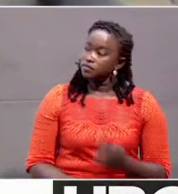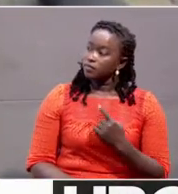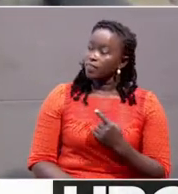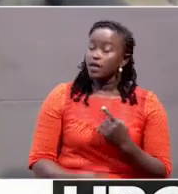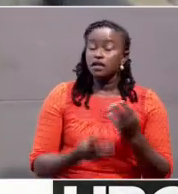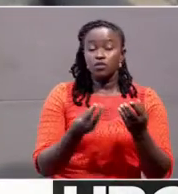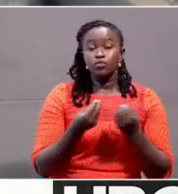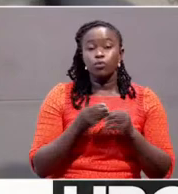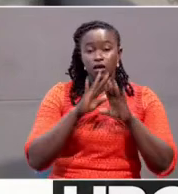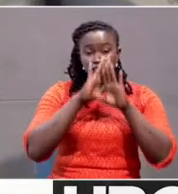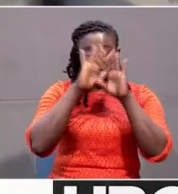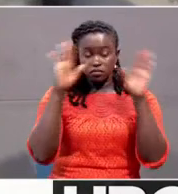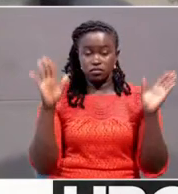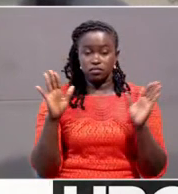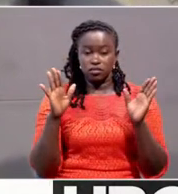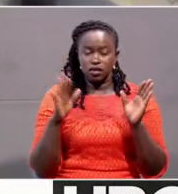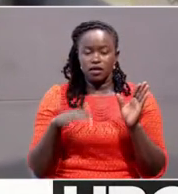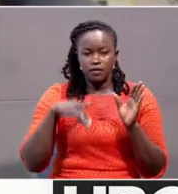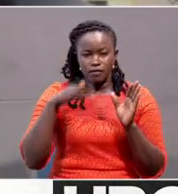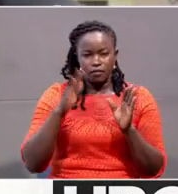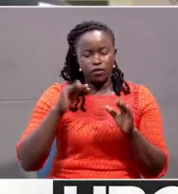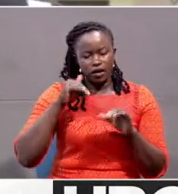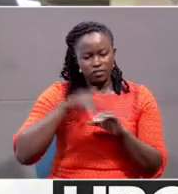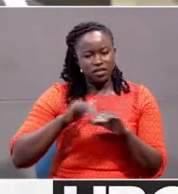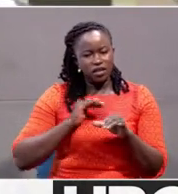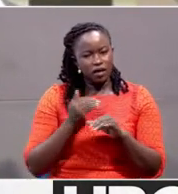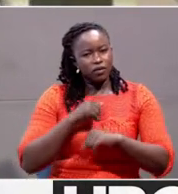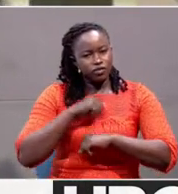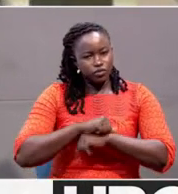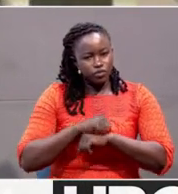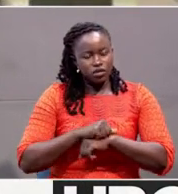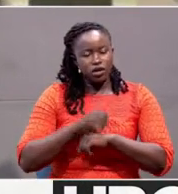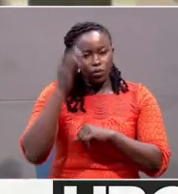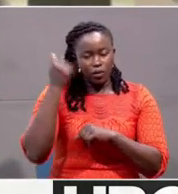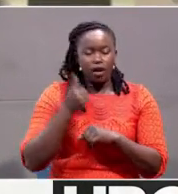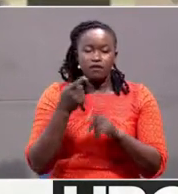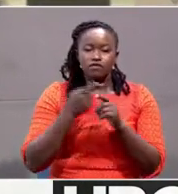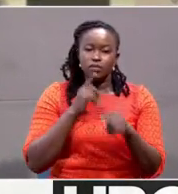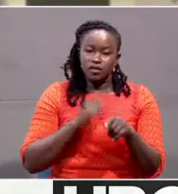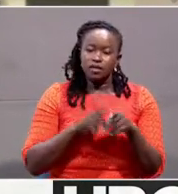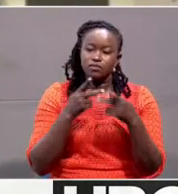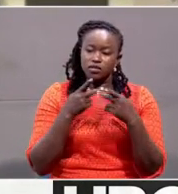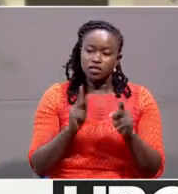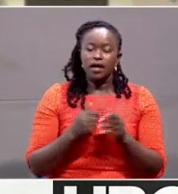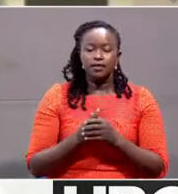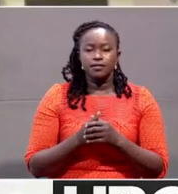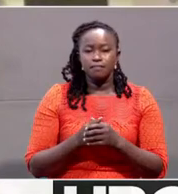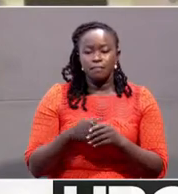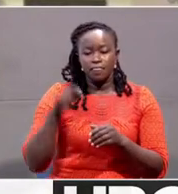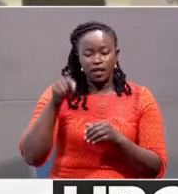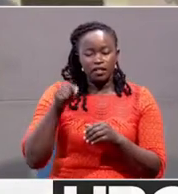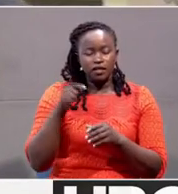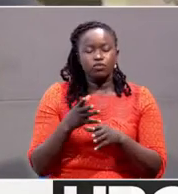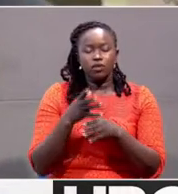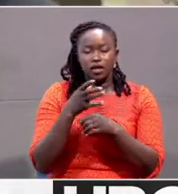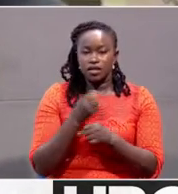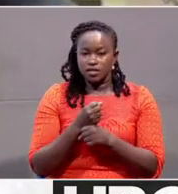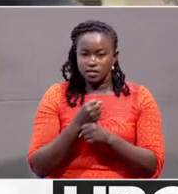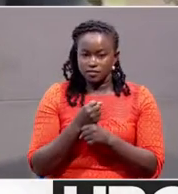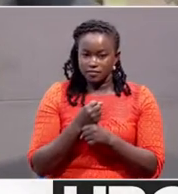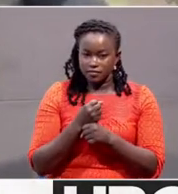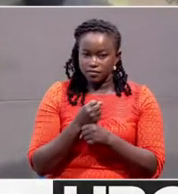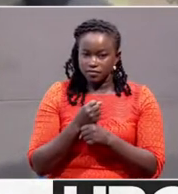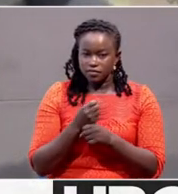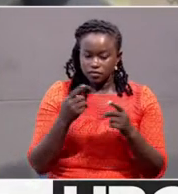enlightenment, especially in our schools. Since we started with this organization,